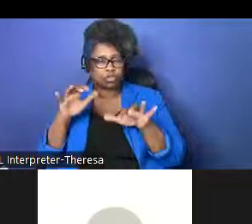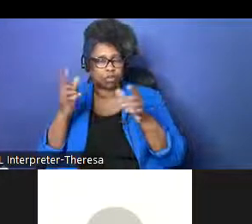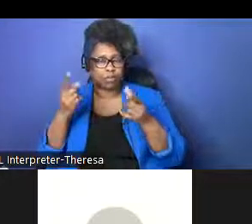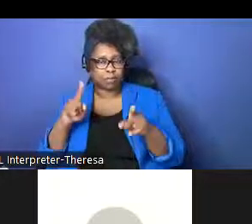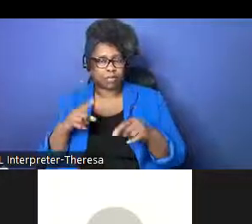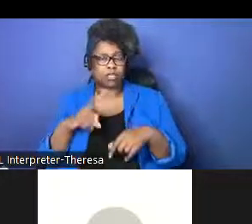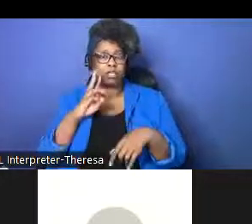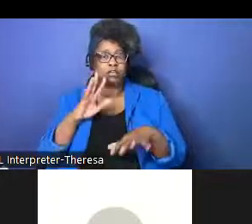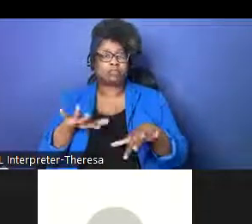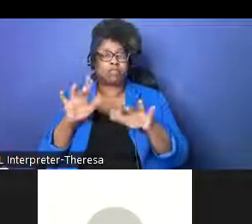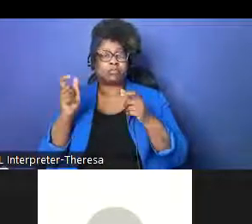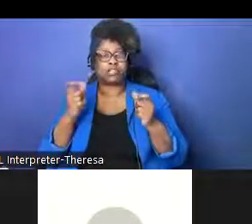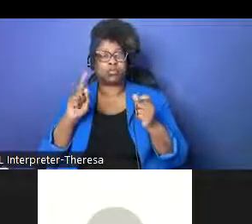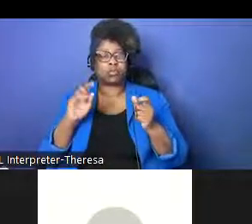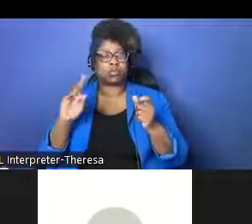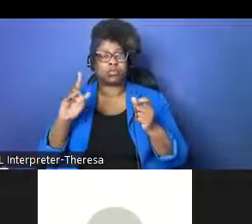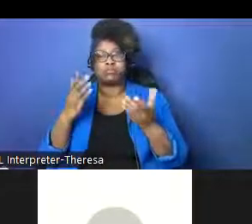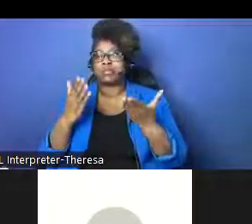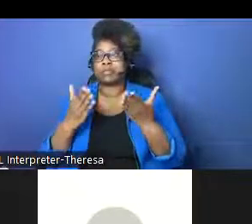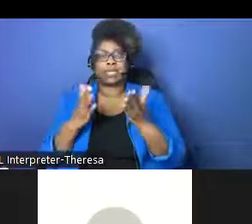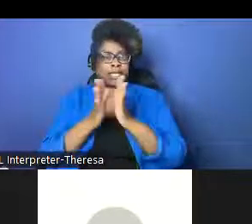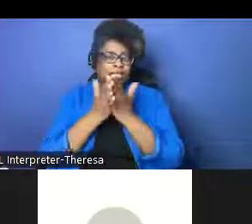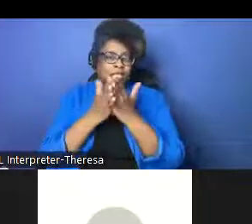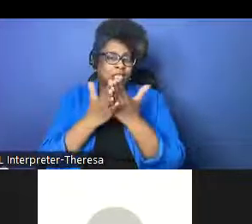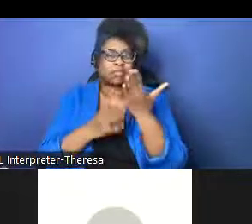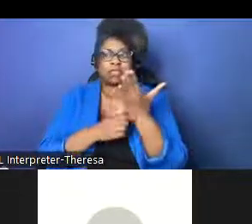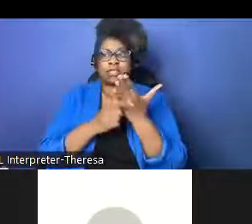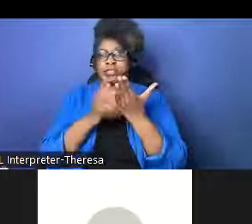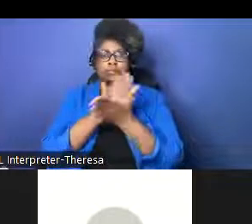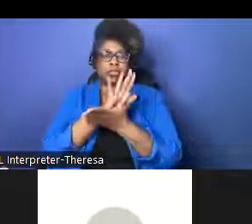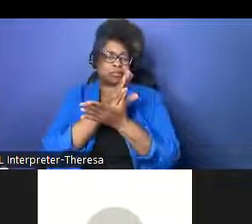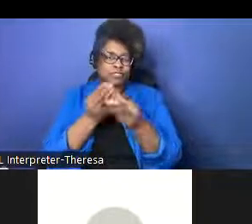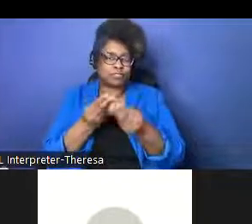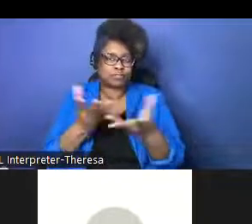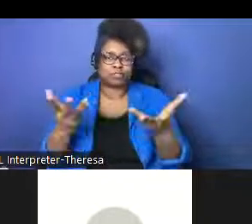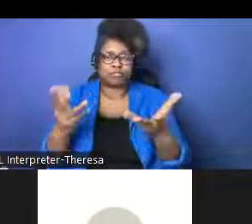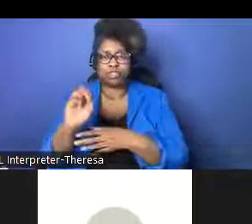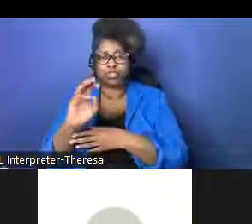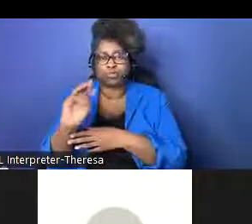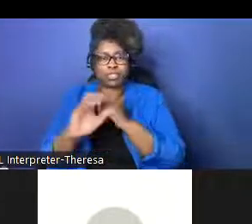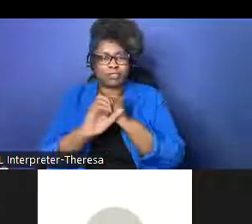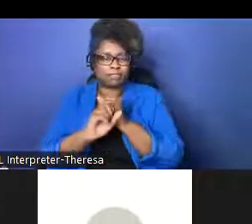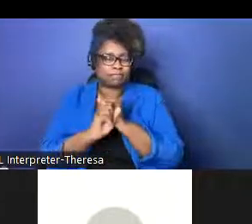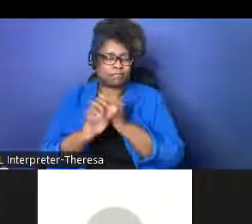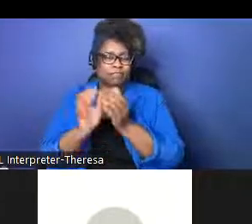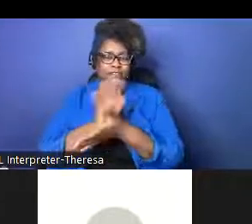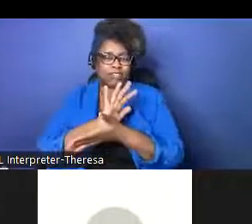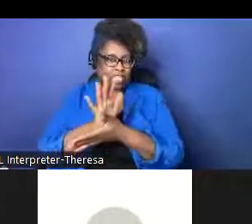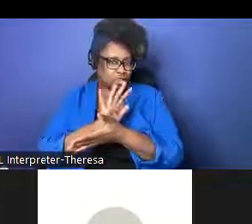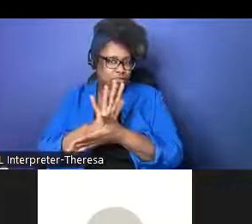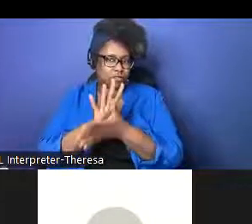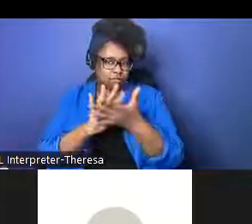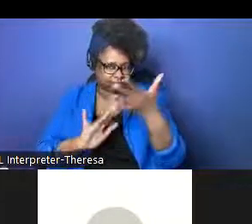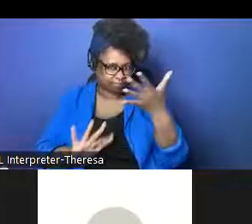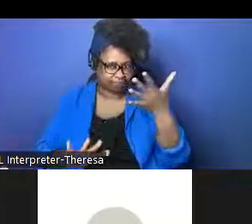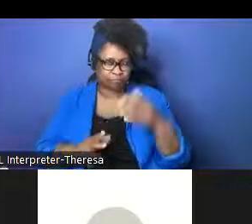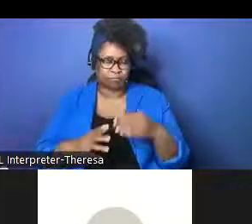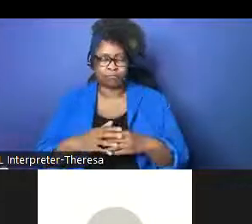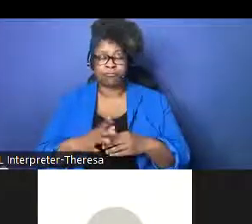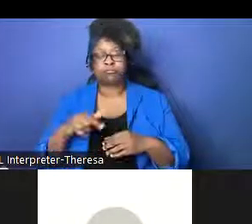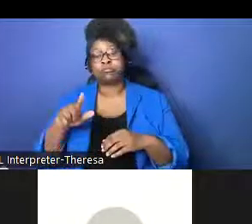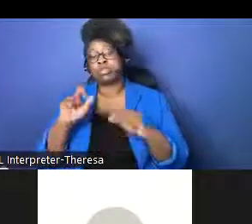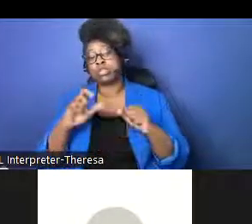Management 101 could look like a handbook, handouts, social media, ad campaigns, videos, and more, and could